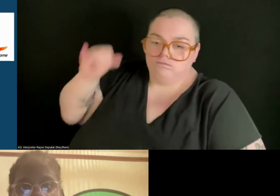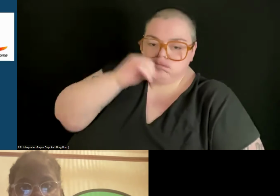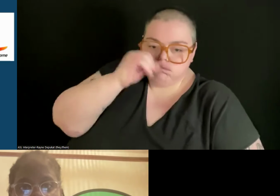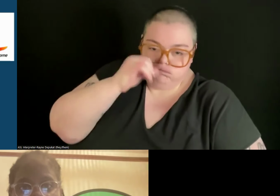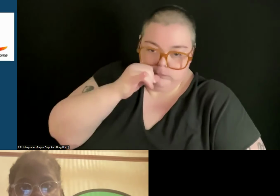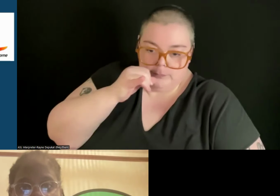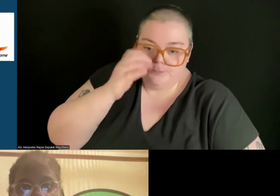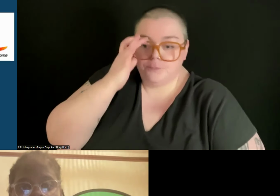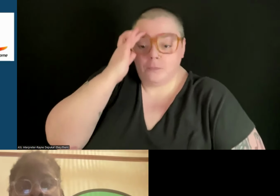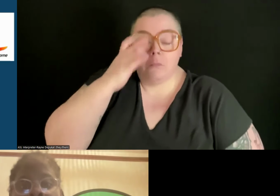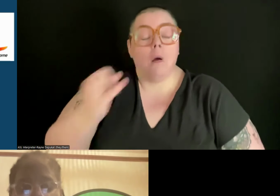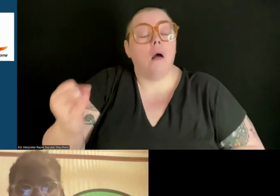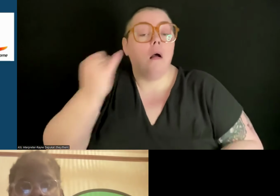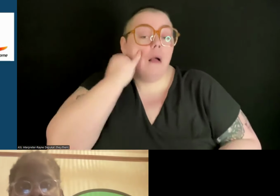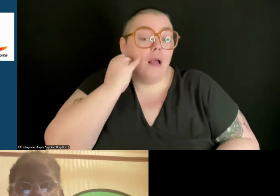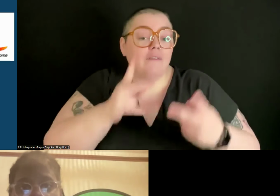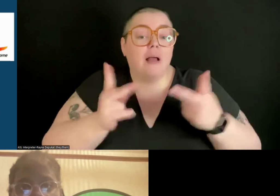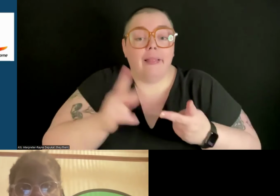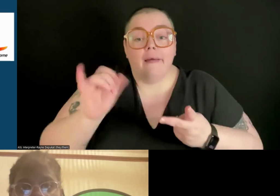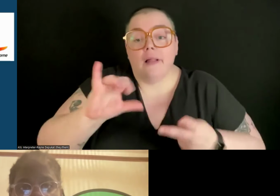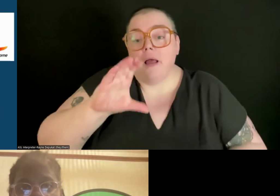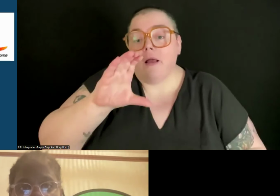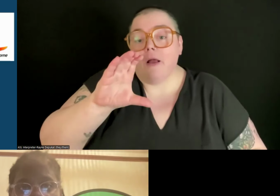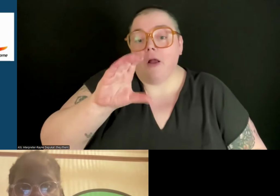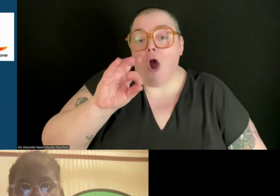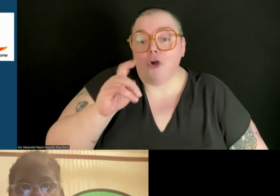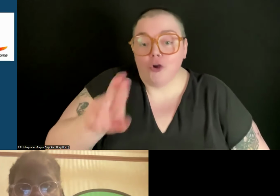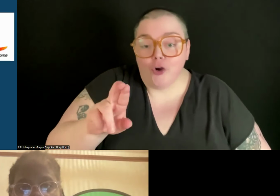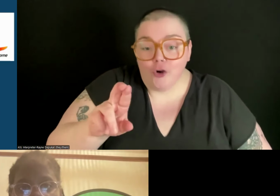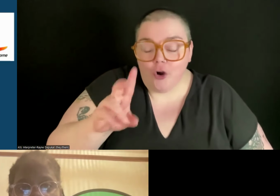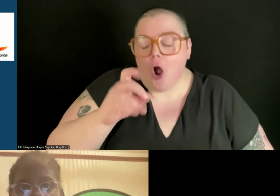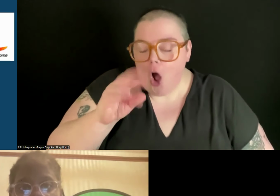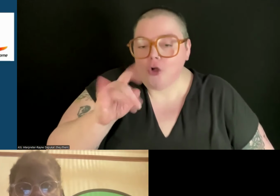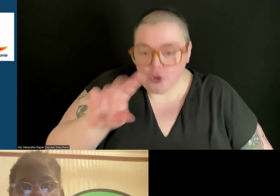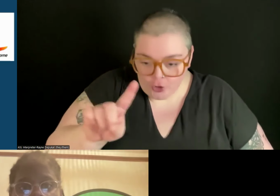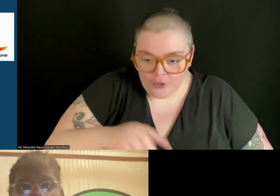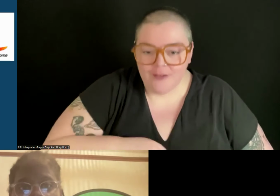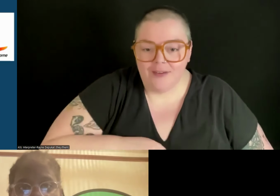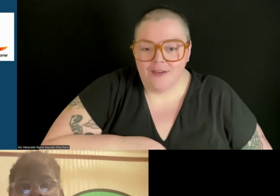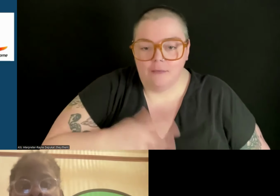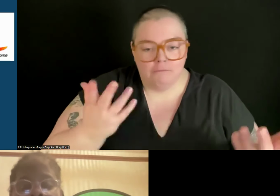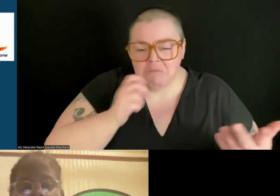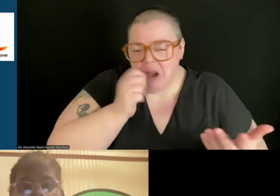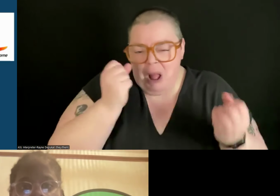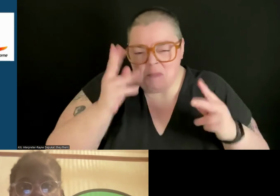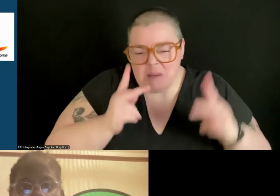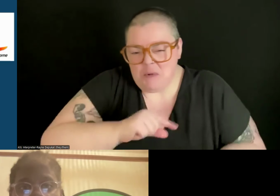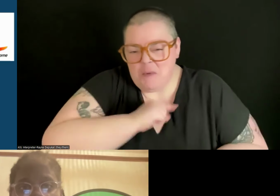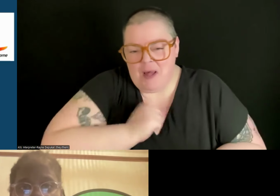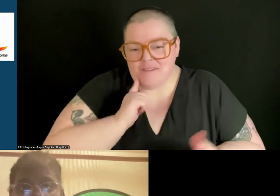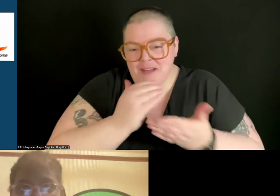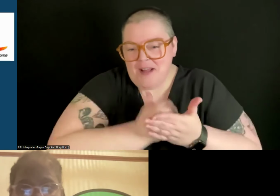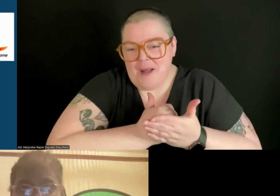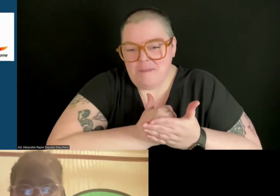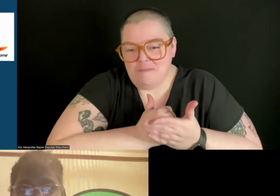But if you live in a place like Concord, where very few people income qualify, and they